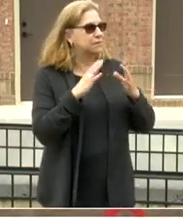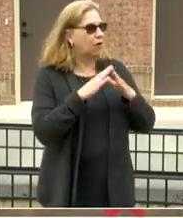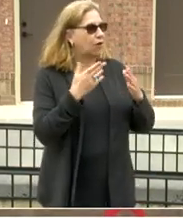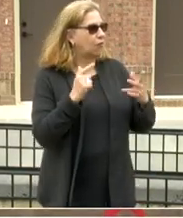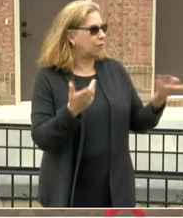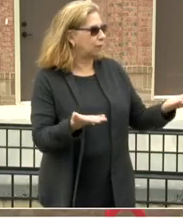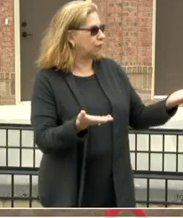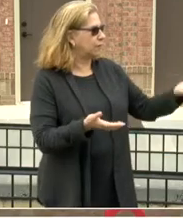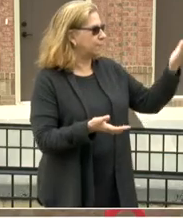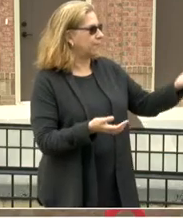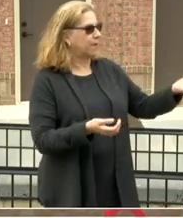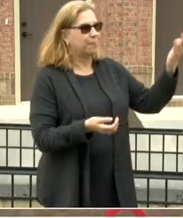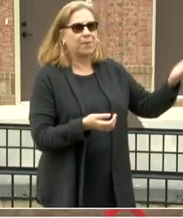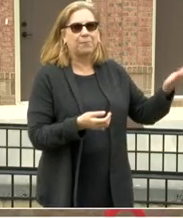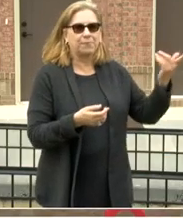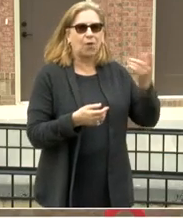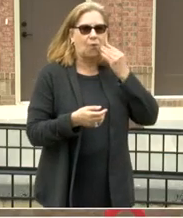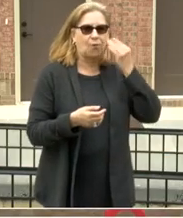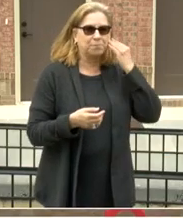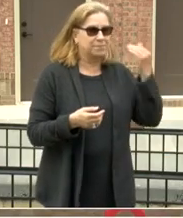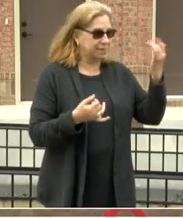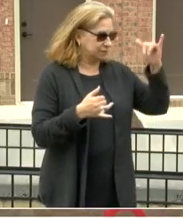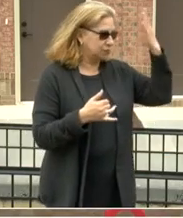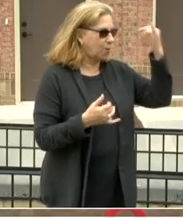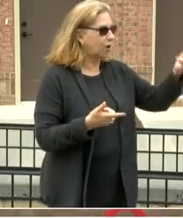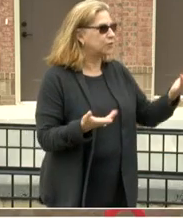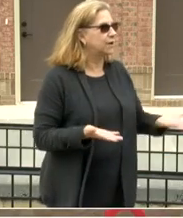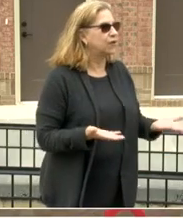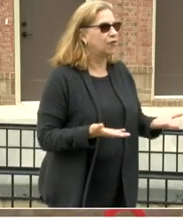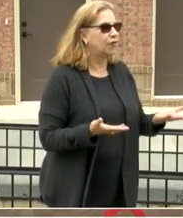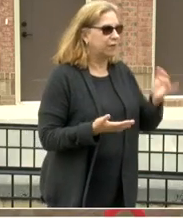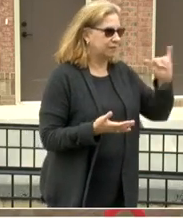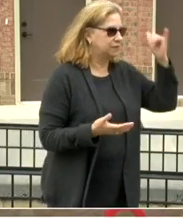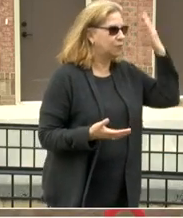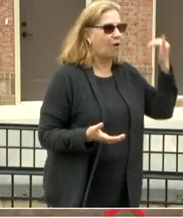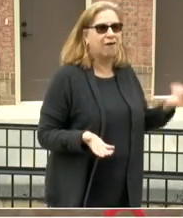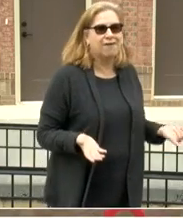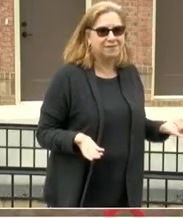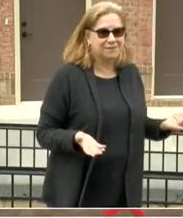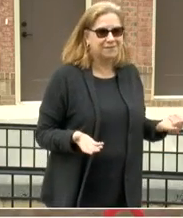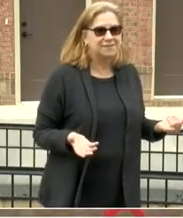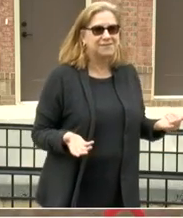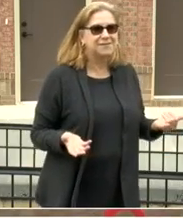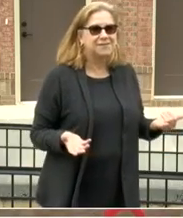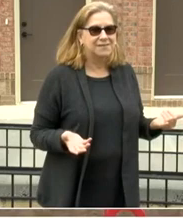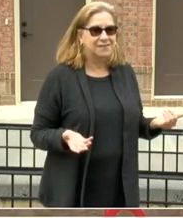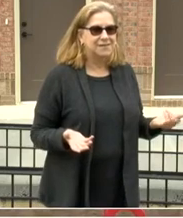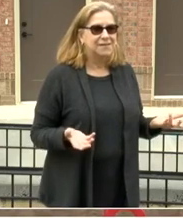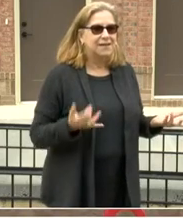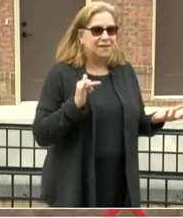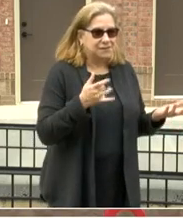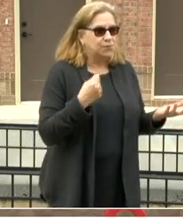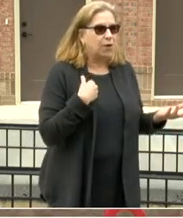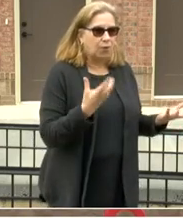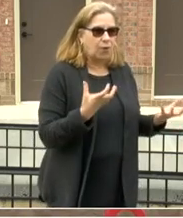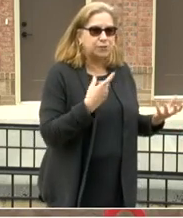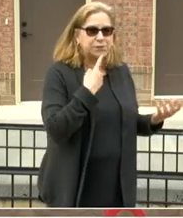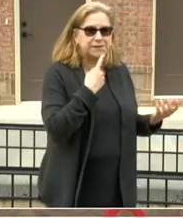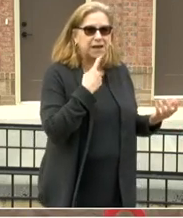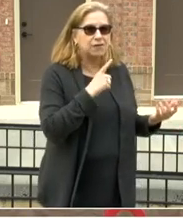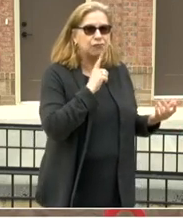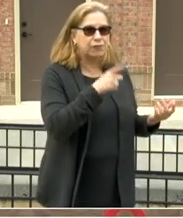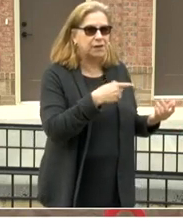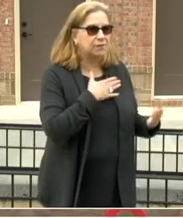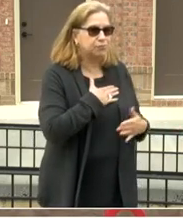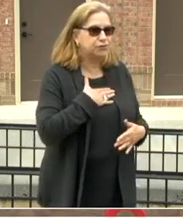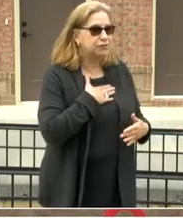This is why we're here. And this is what I'd like to say. We truly appreciate you placing your trust in